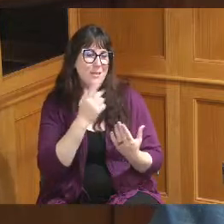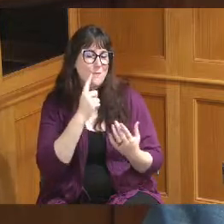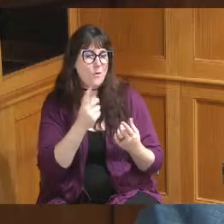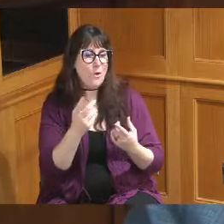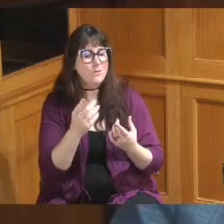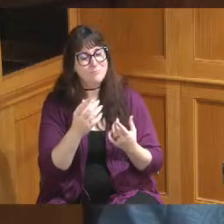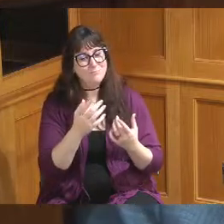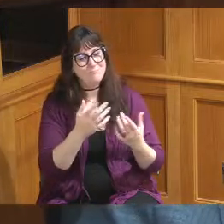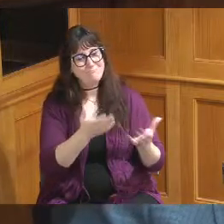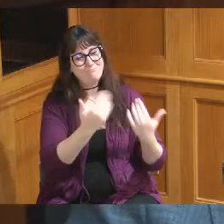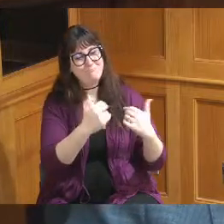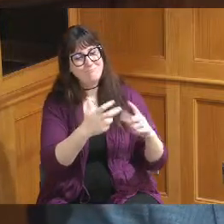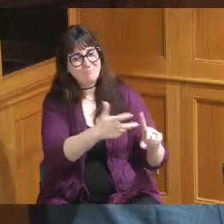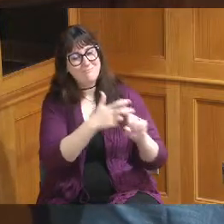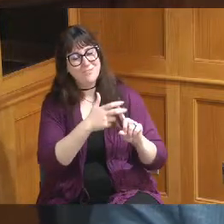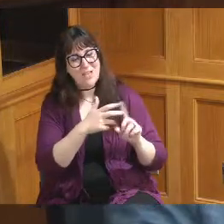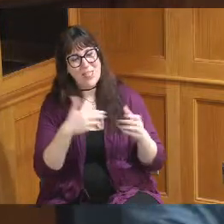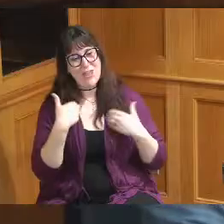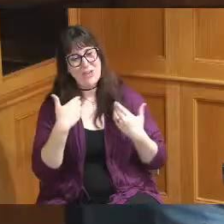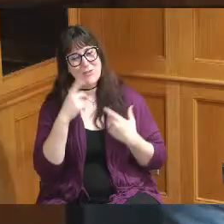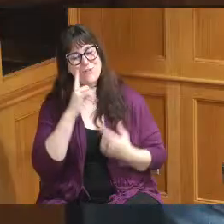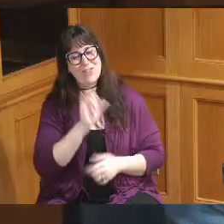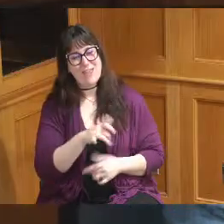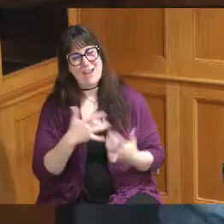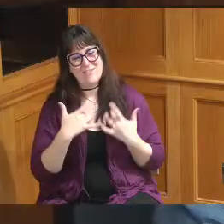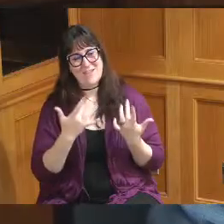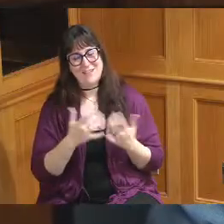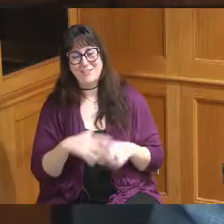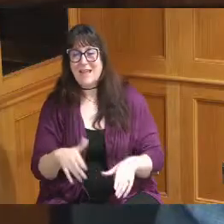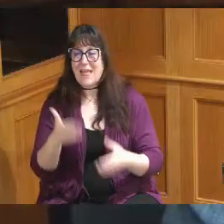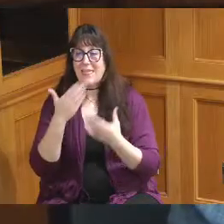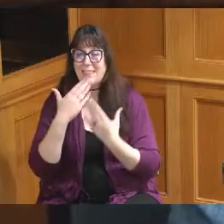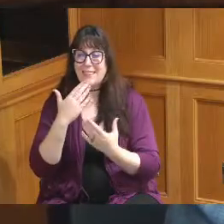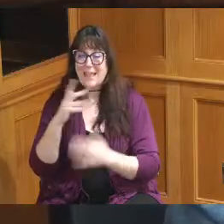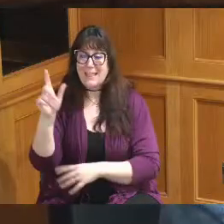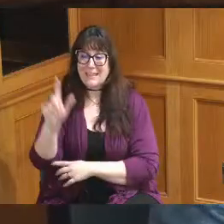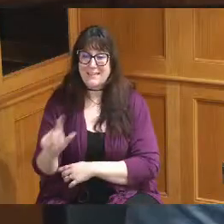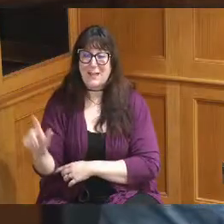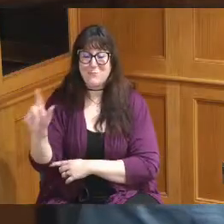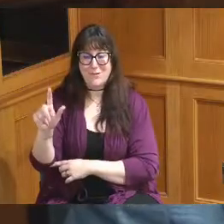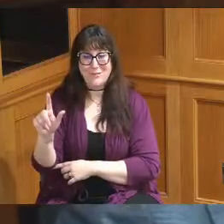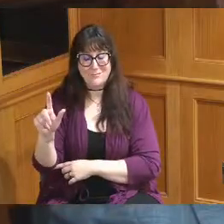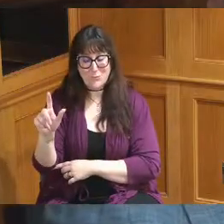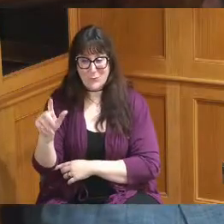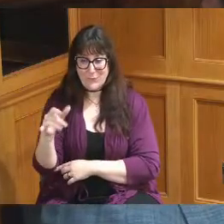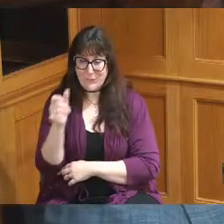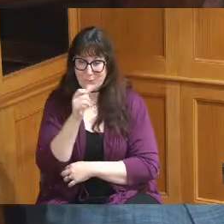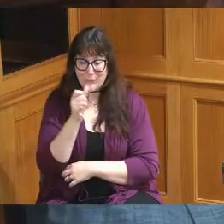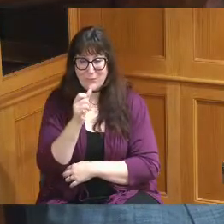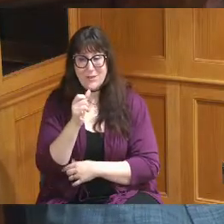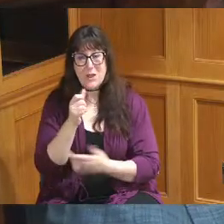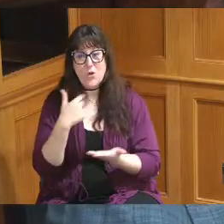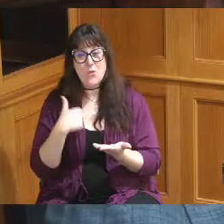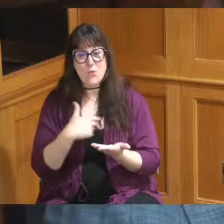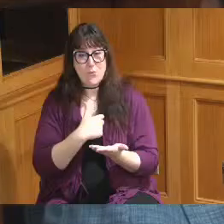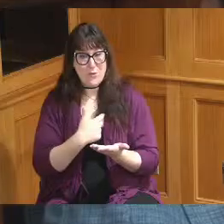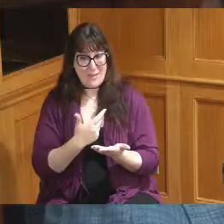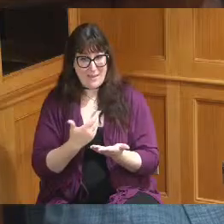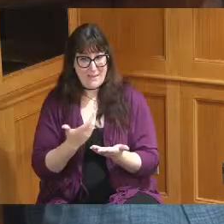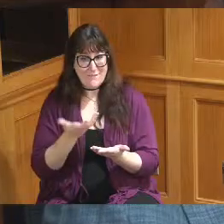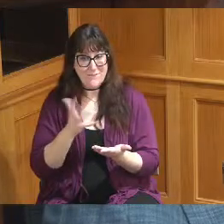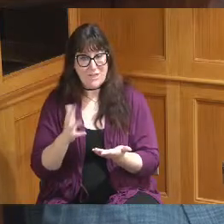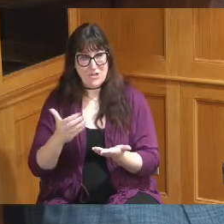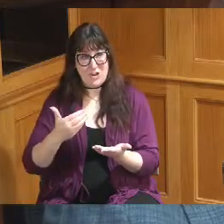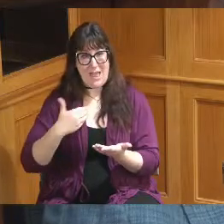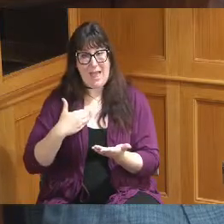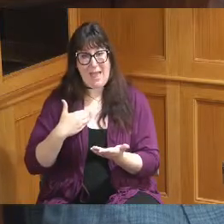good. So I was there for that. I want to thank the library. We now have, we had a residency of our original